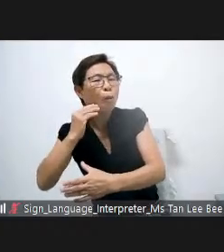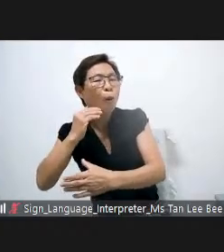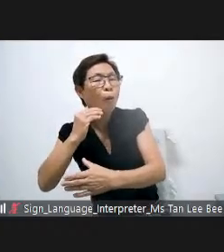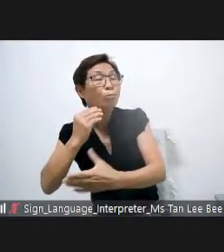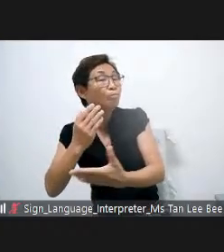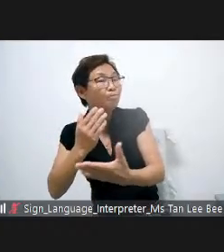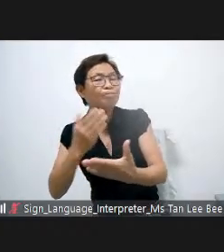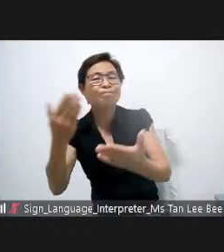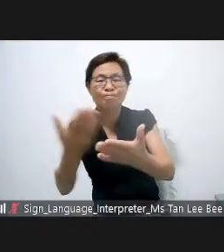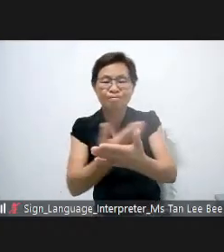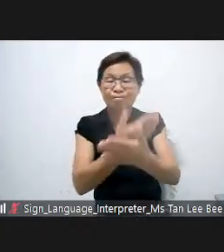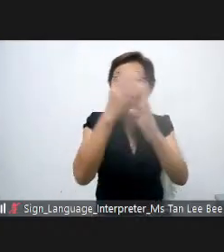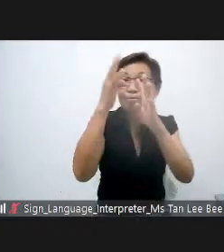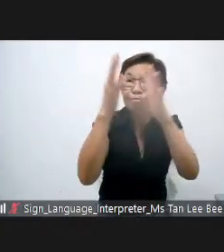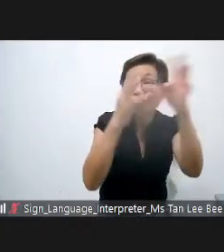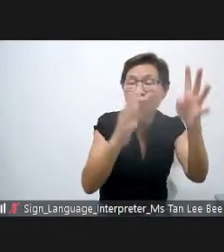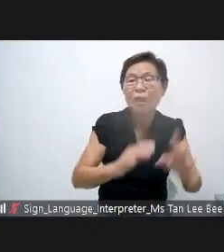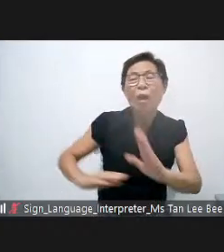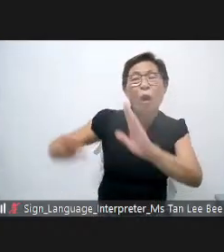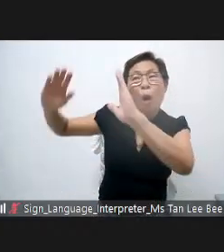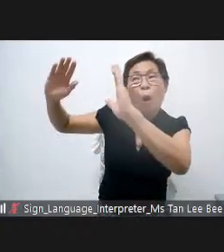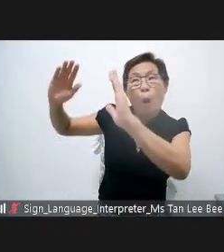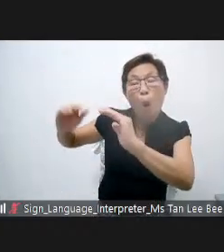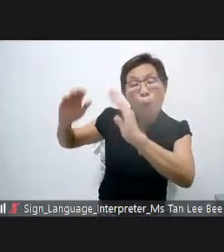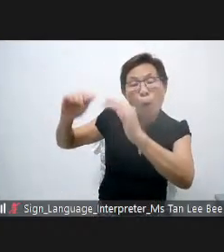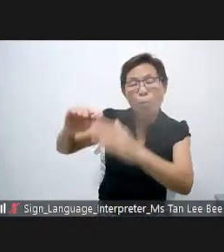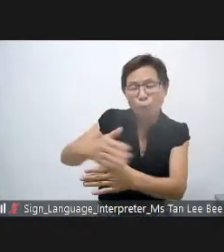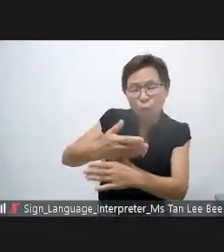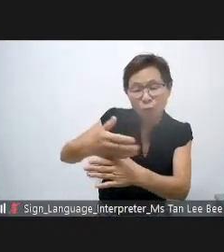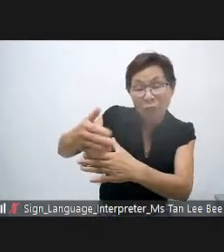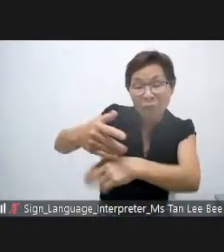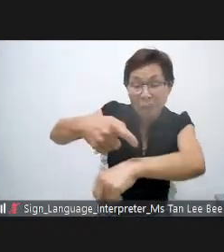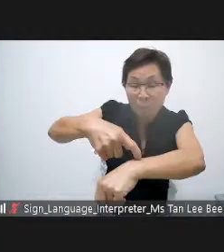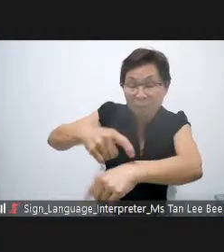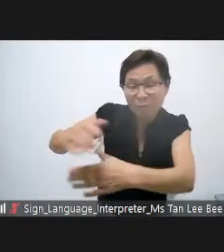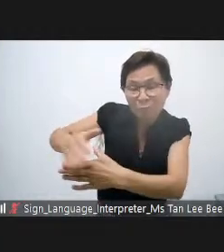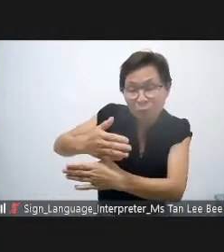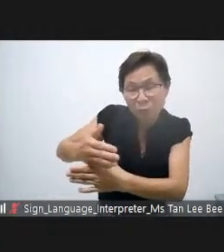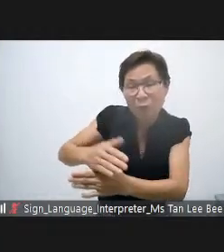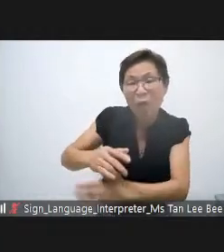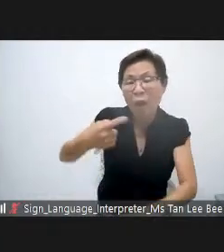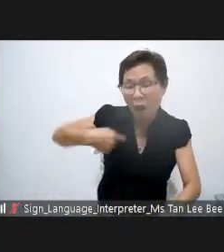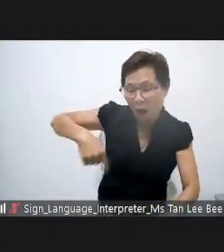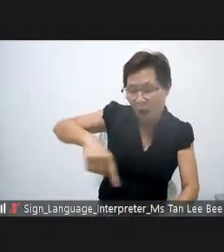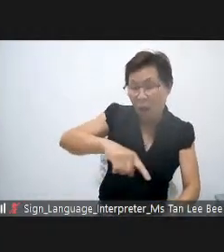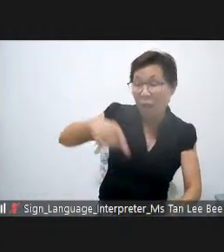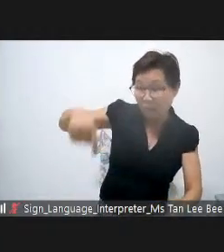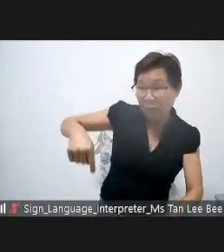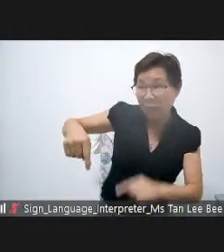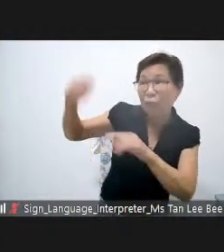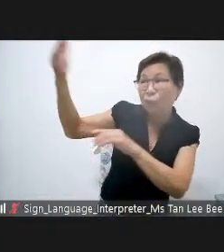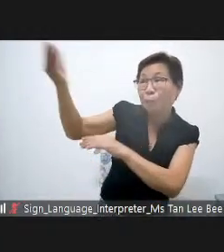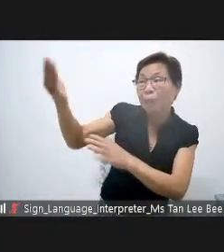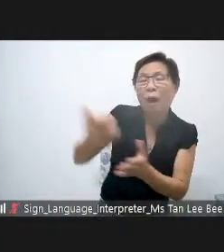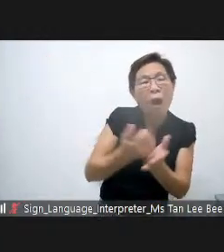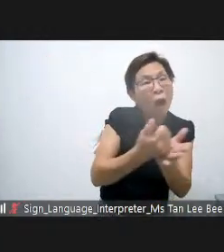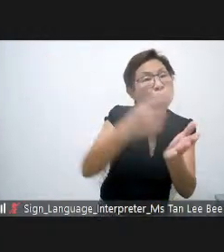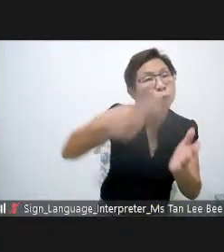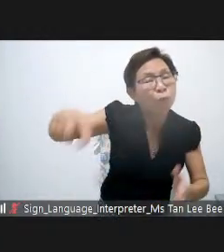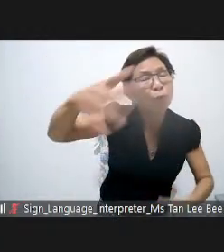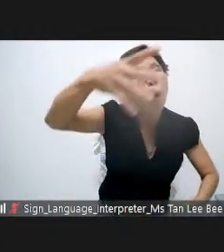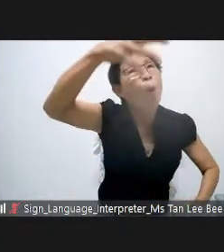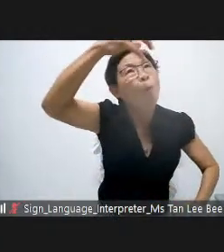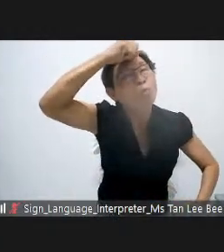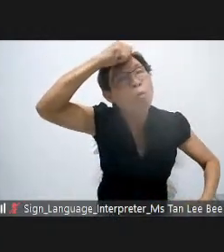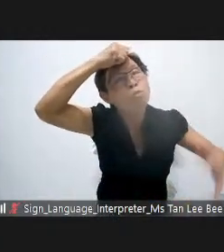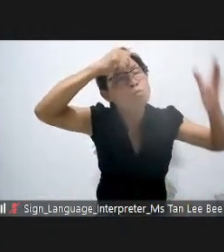innovations. It is hoped that the sharing sessions by our speakers will help all of you to get ideas